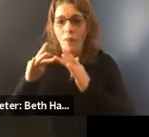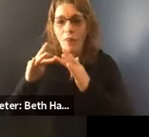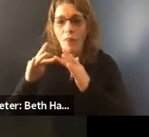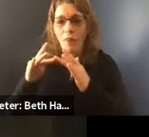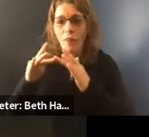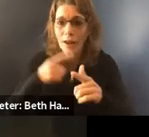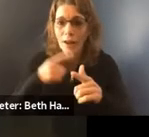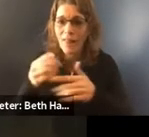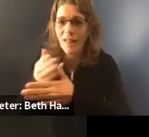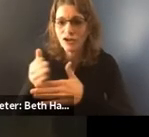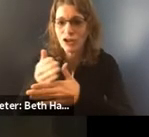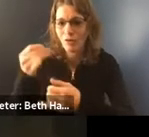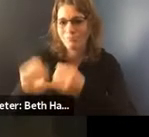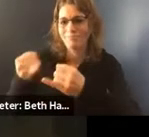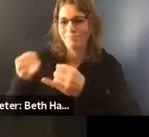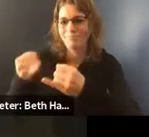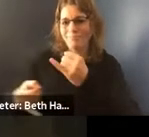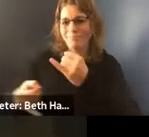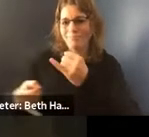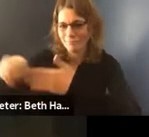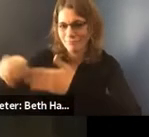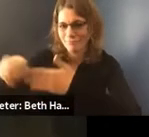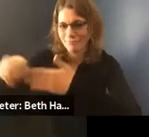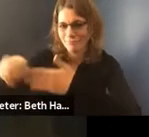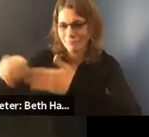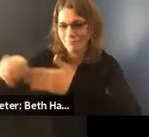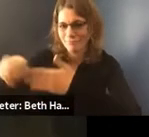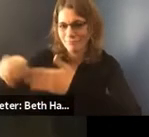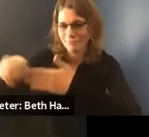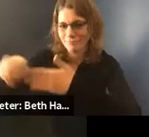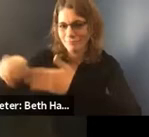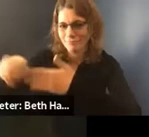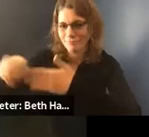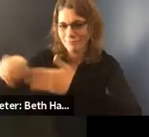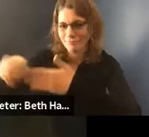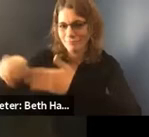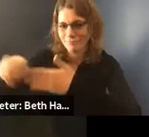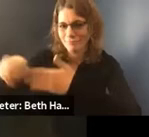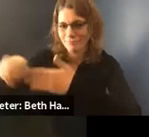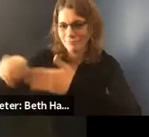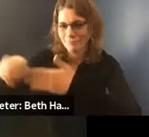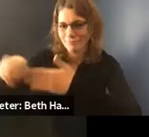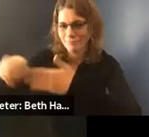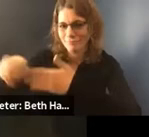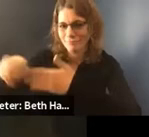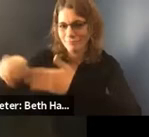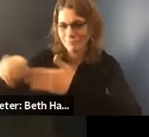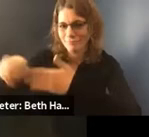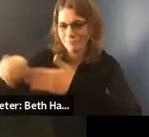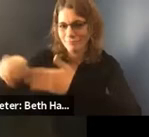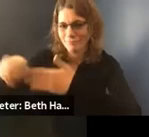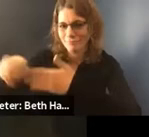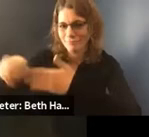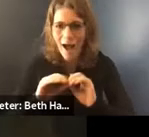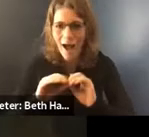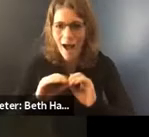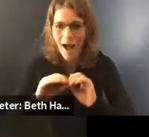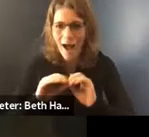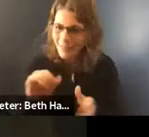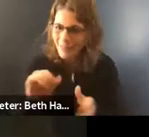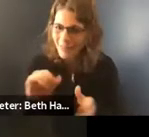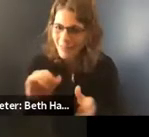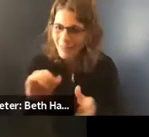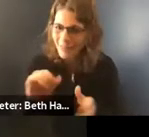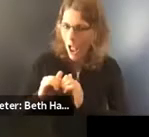received an email this morning with links. Obviously you did because that's why you are here. So you will receive a